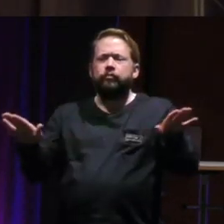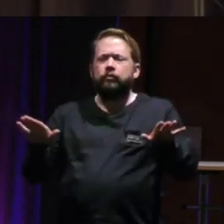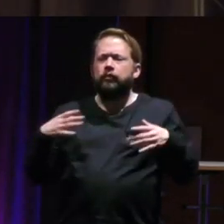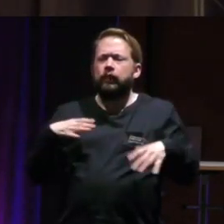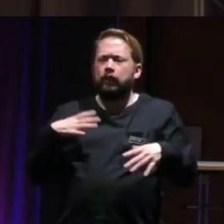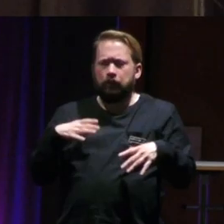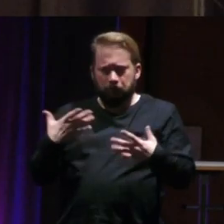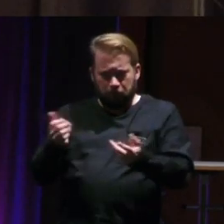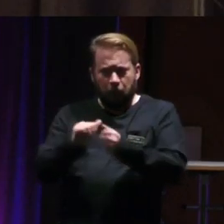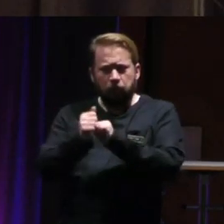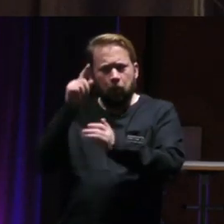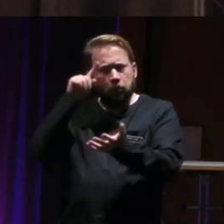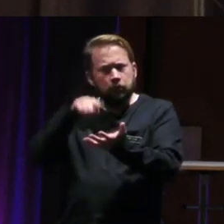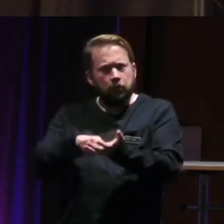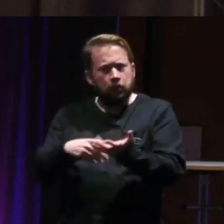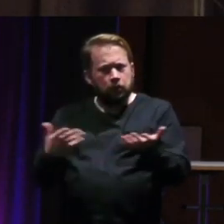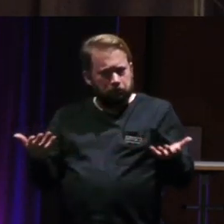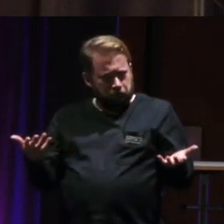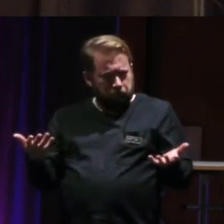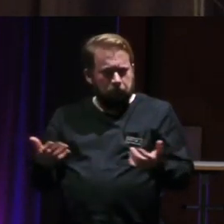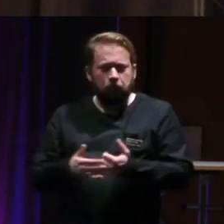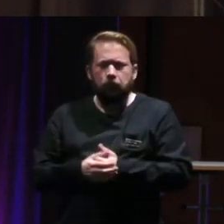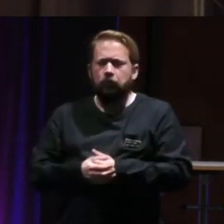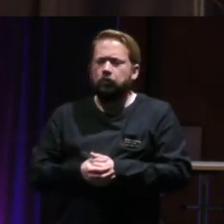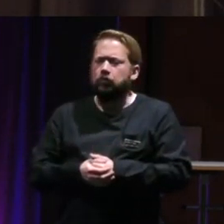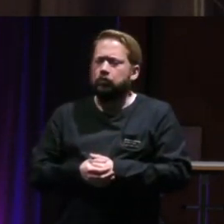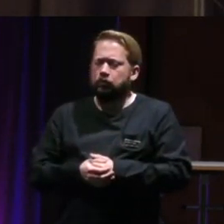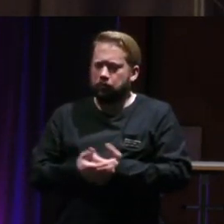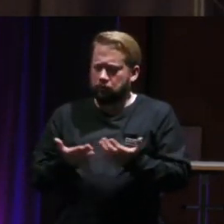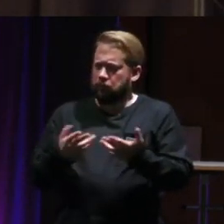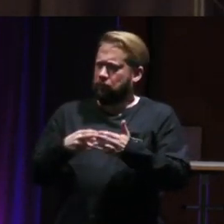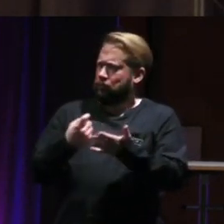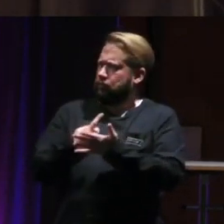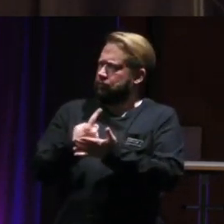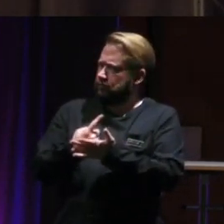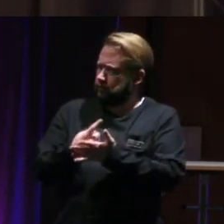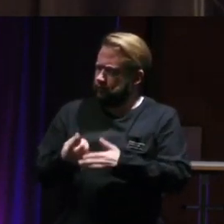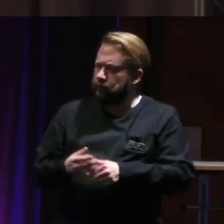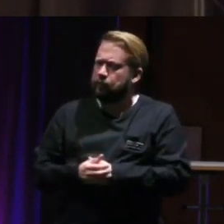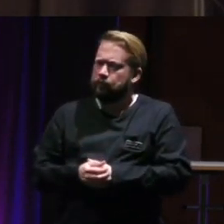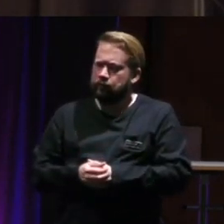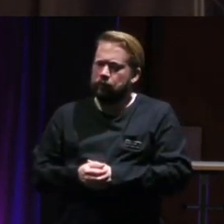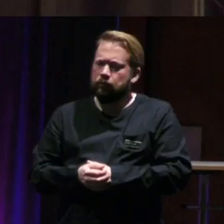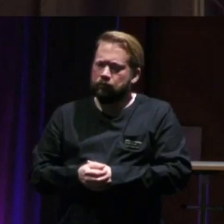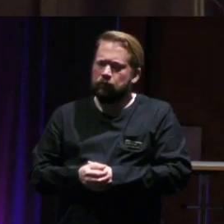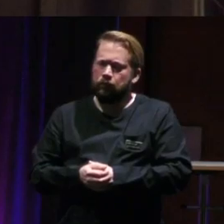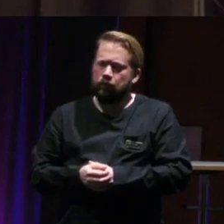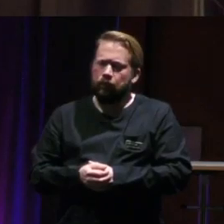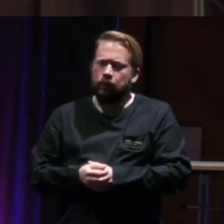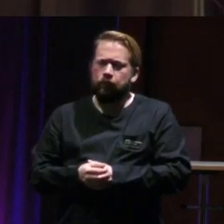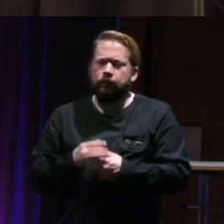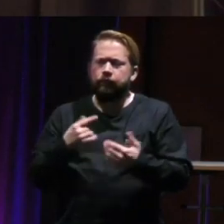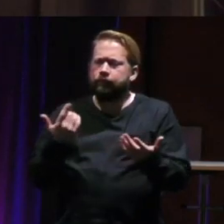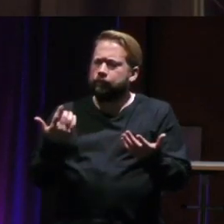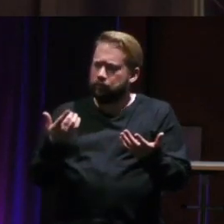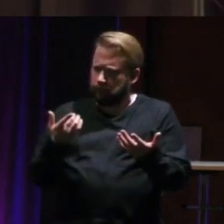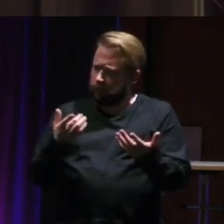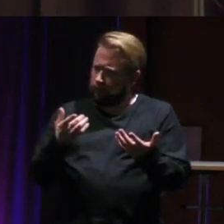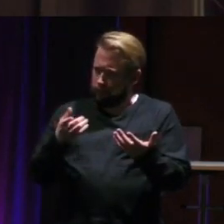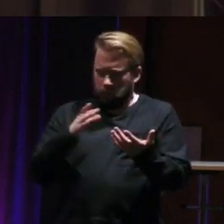were suddenly told that they have another political view and that's why